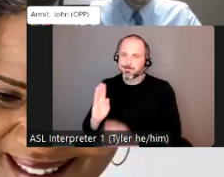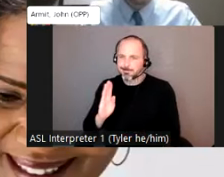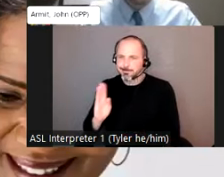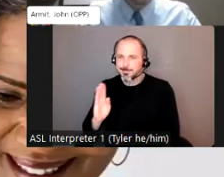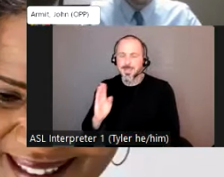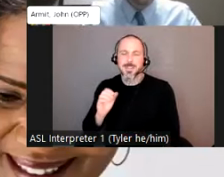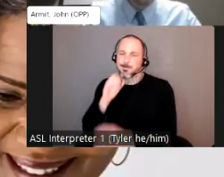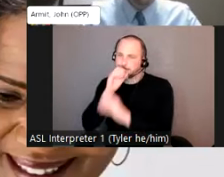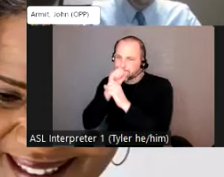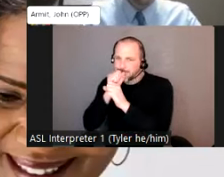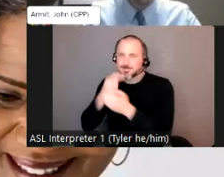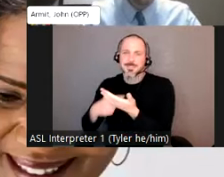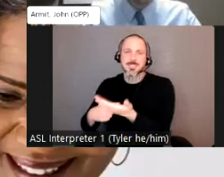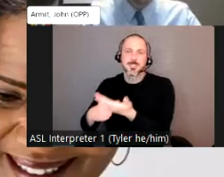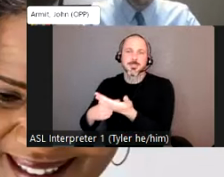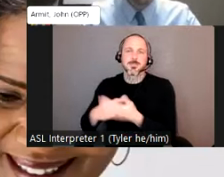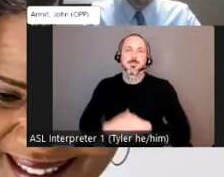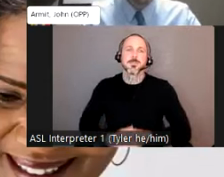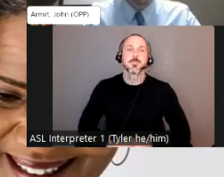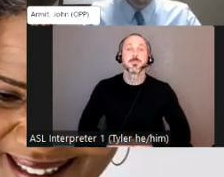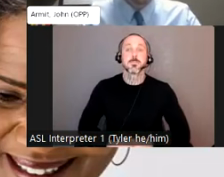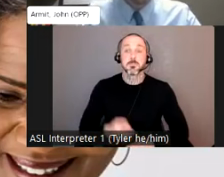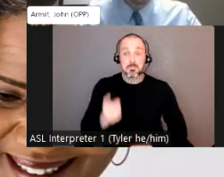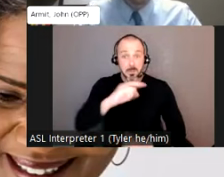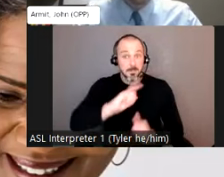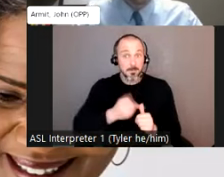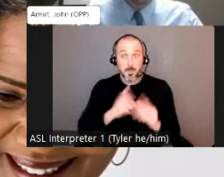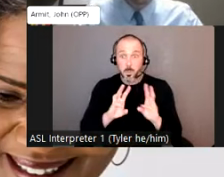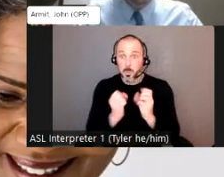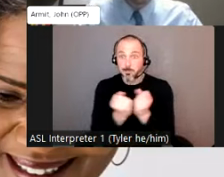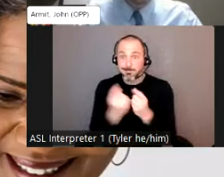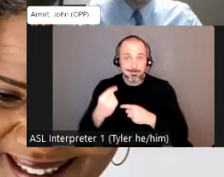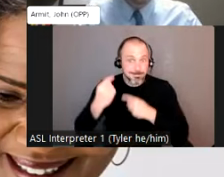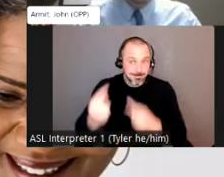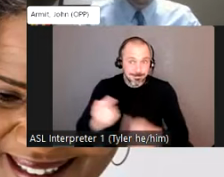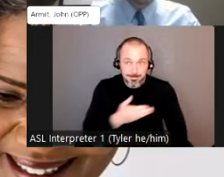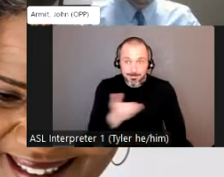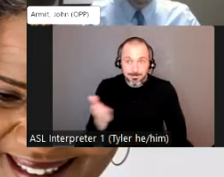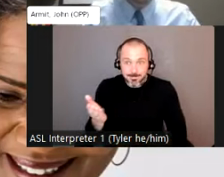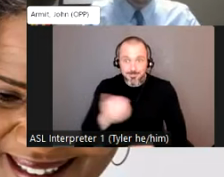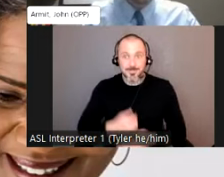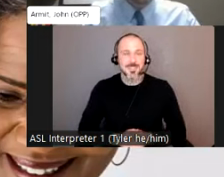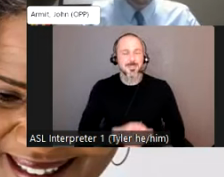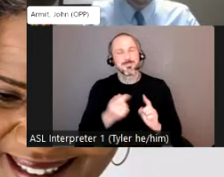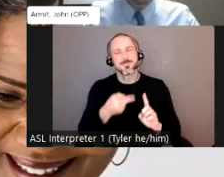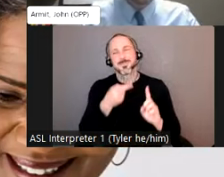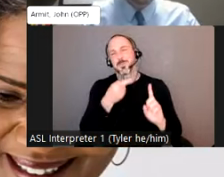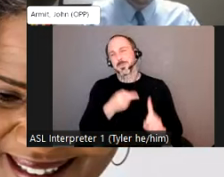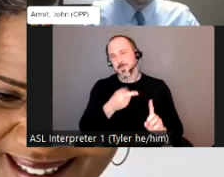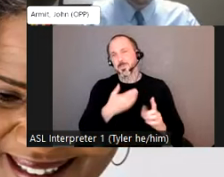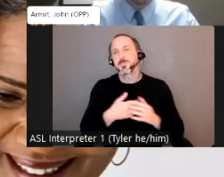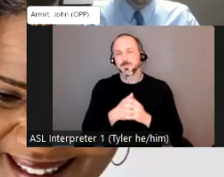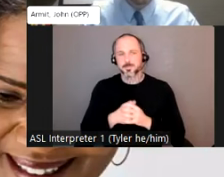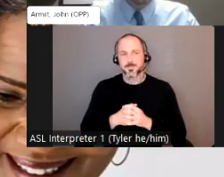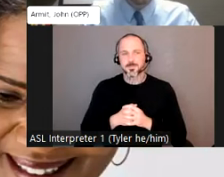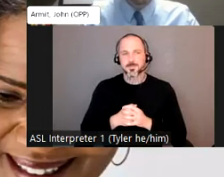Just for those who are attending for the first time, I know we do have many followers for our webinars, but our mission really is to make sure that you,